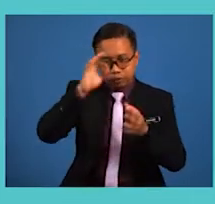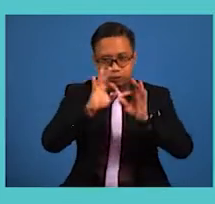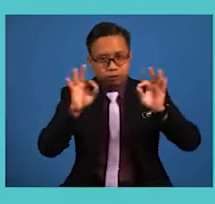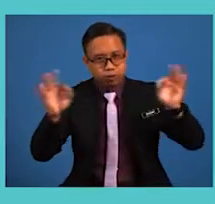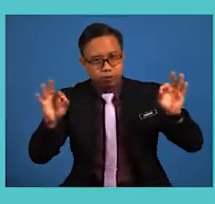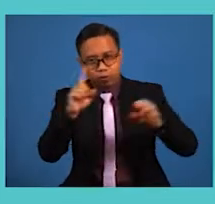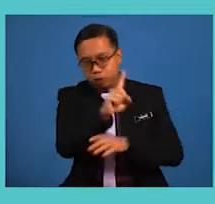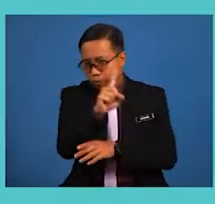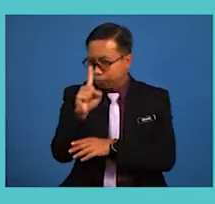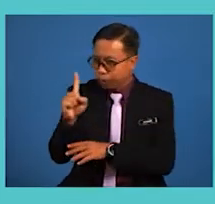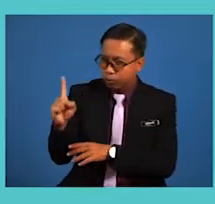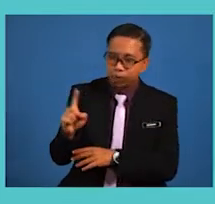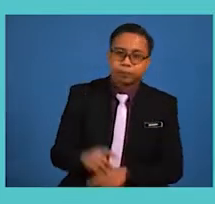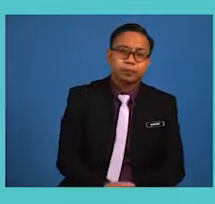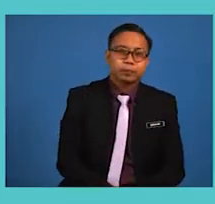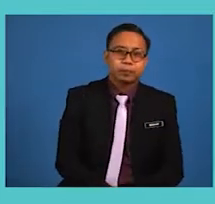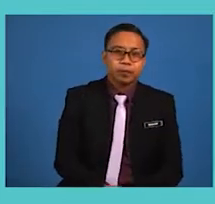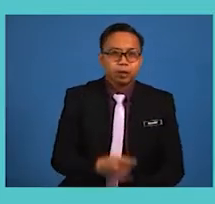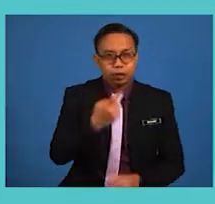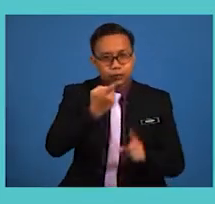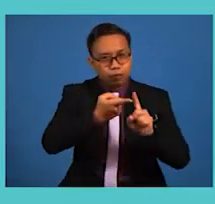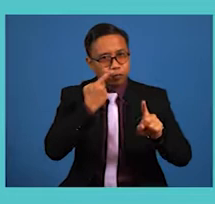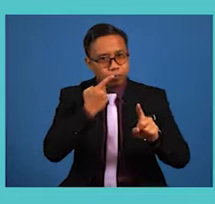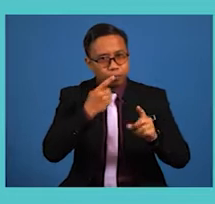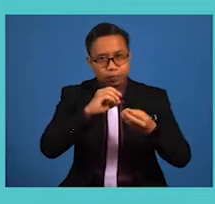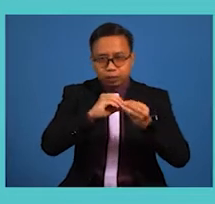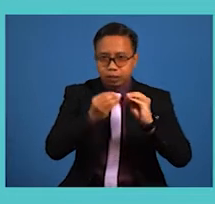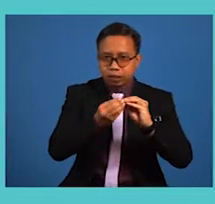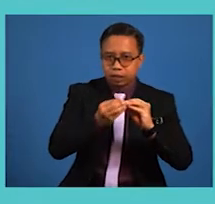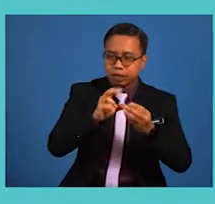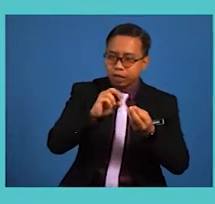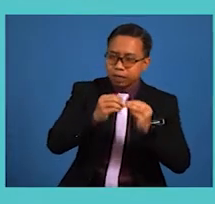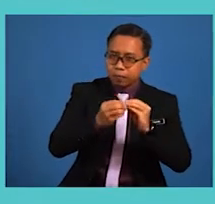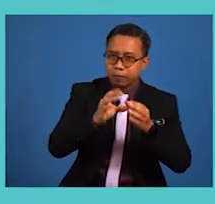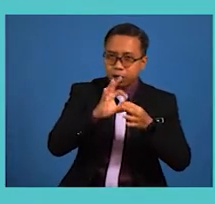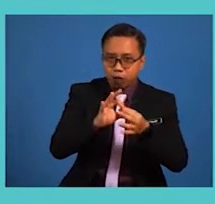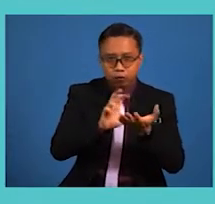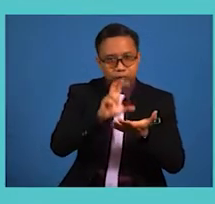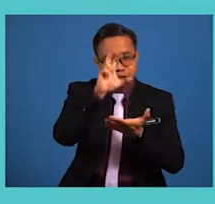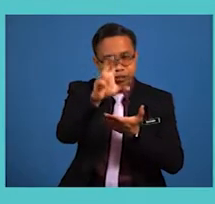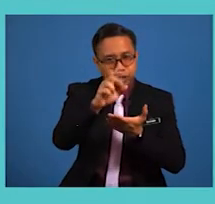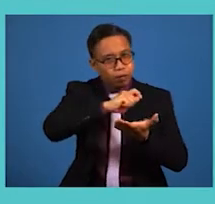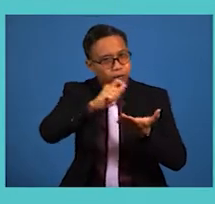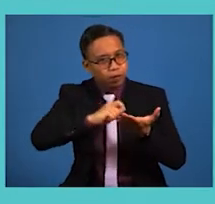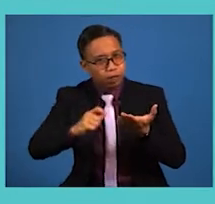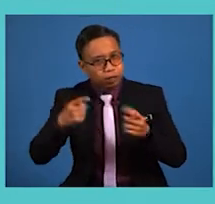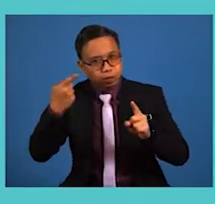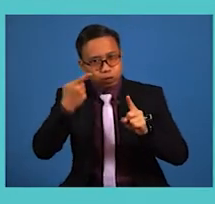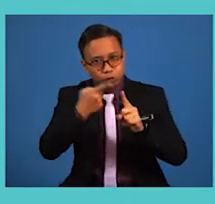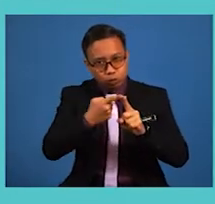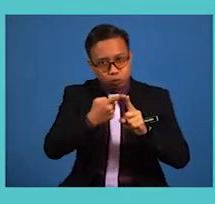one by one. From the phrase "the number of investors" right until to